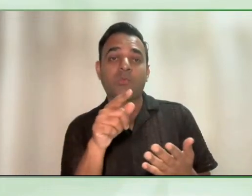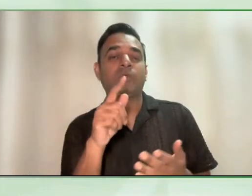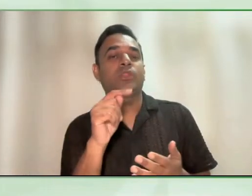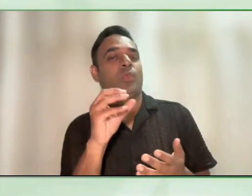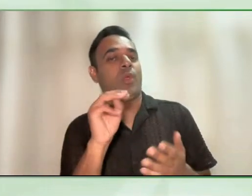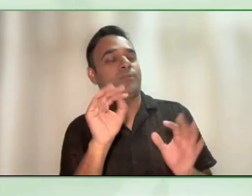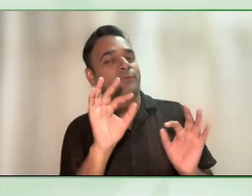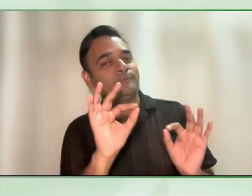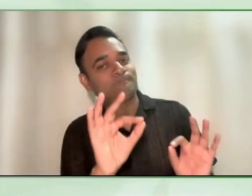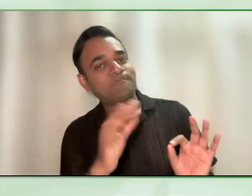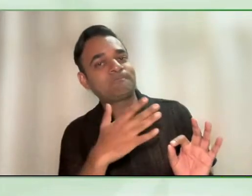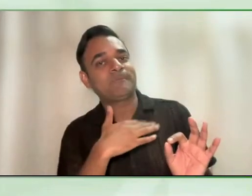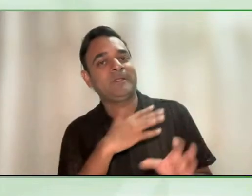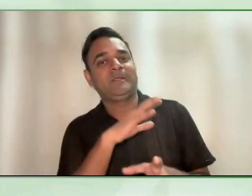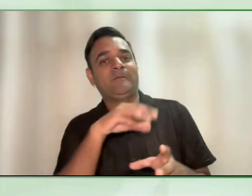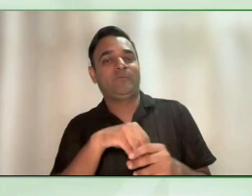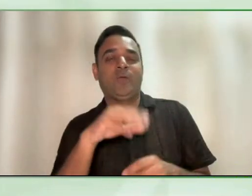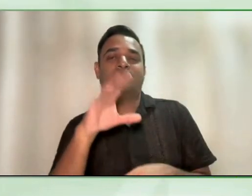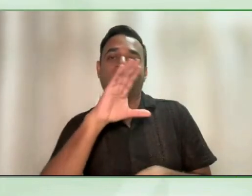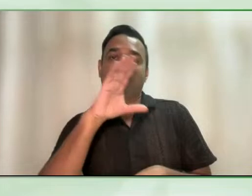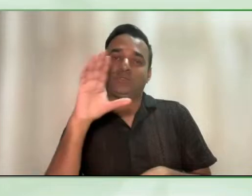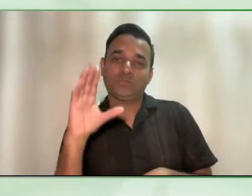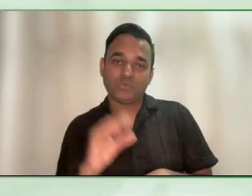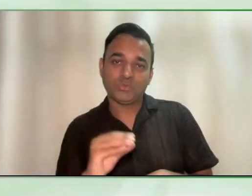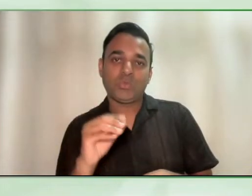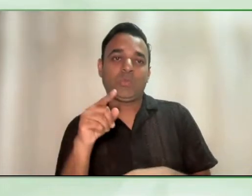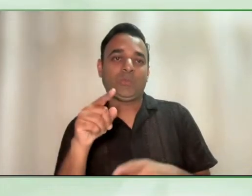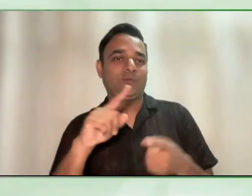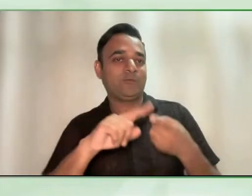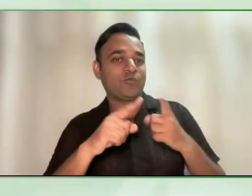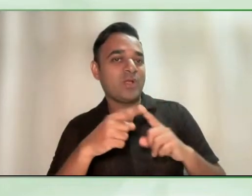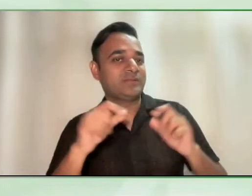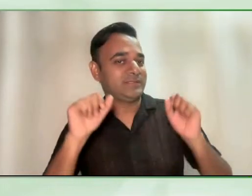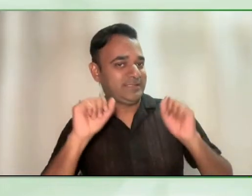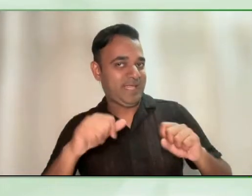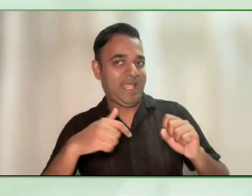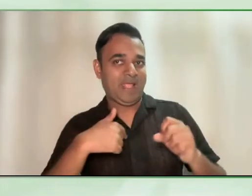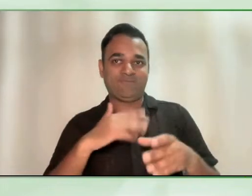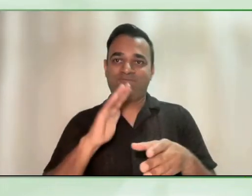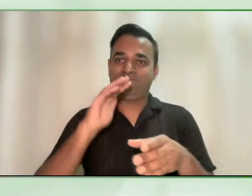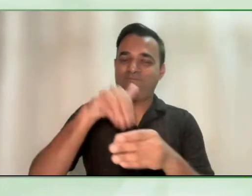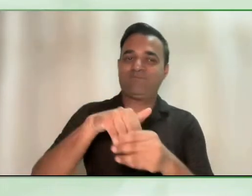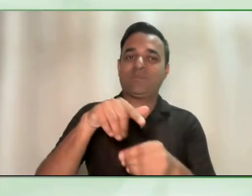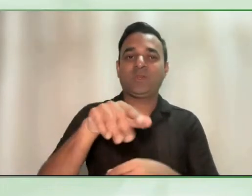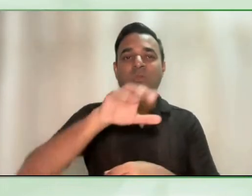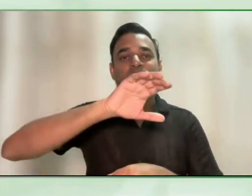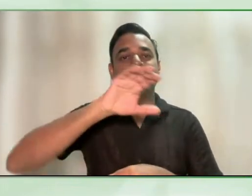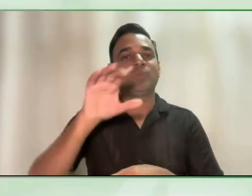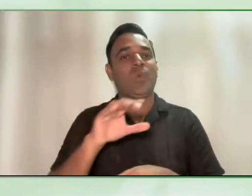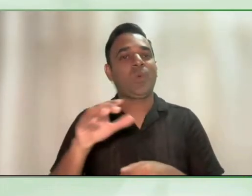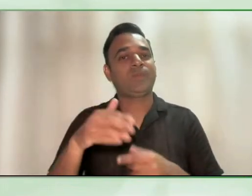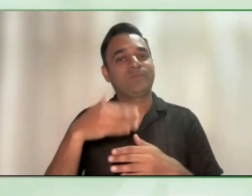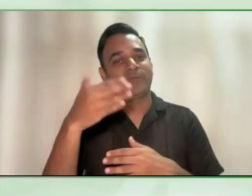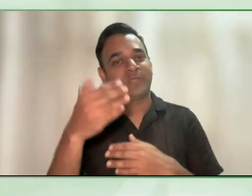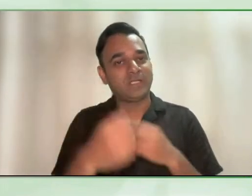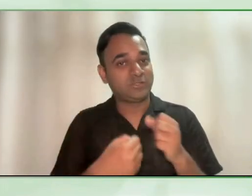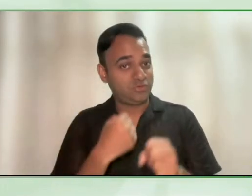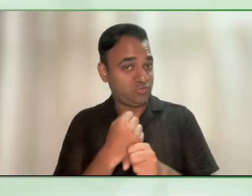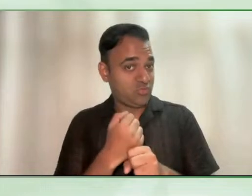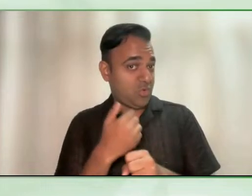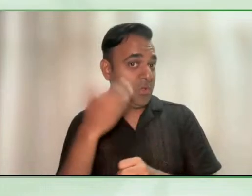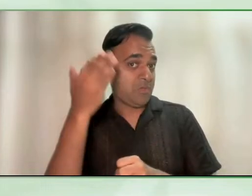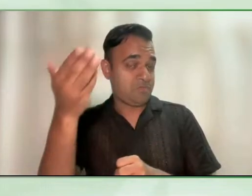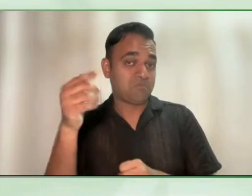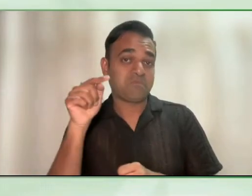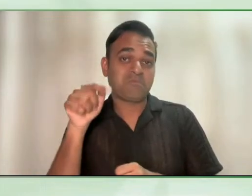that, for example, in 15 years of wildfires in Australia, 90% of the fatalities were